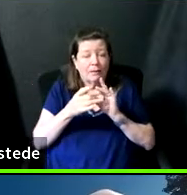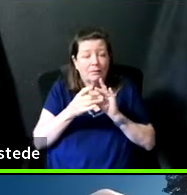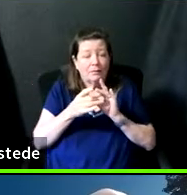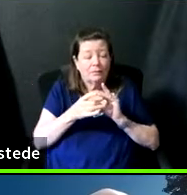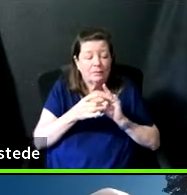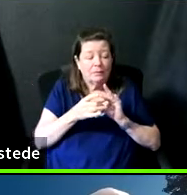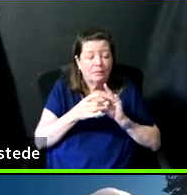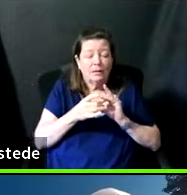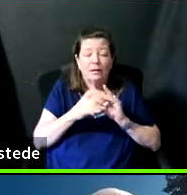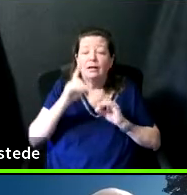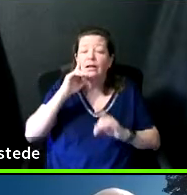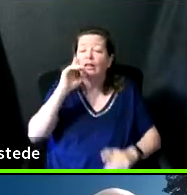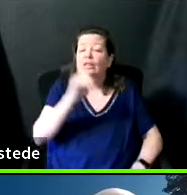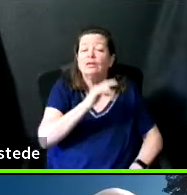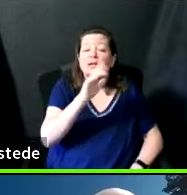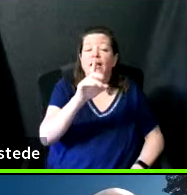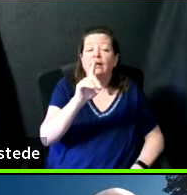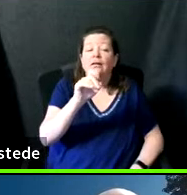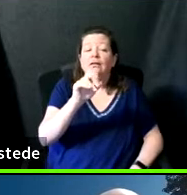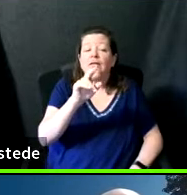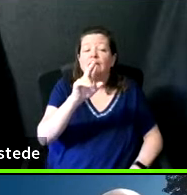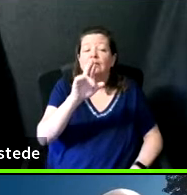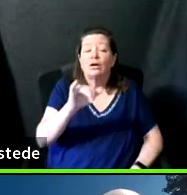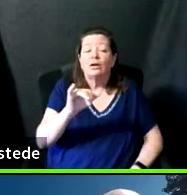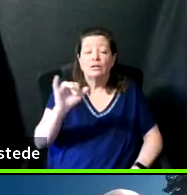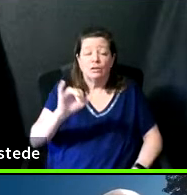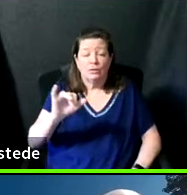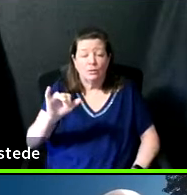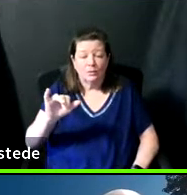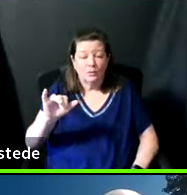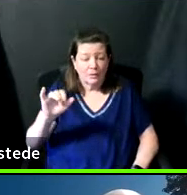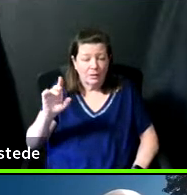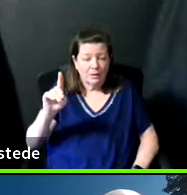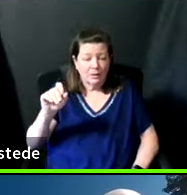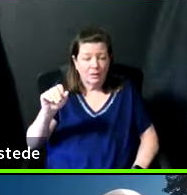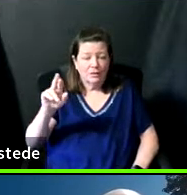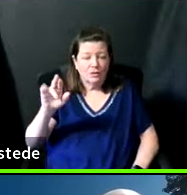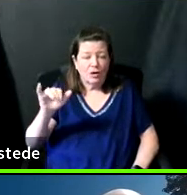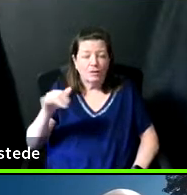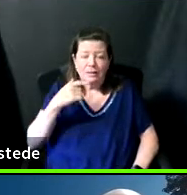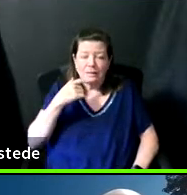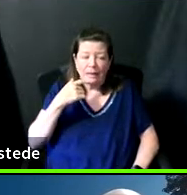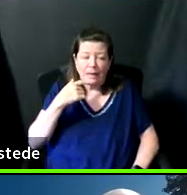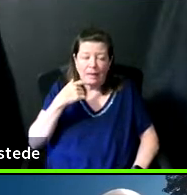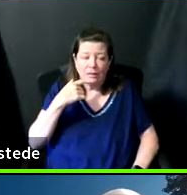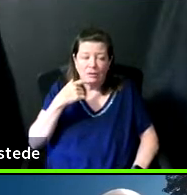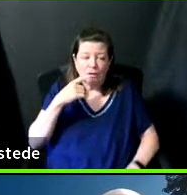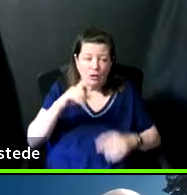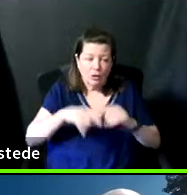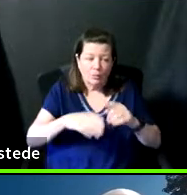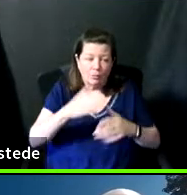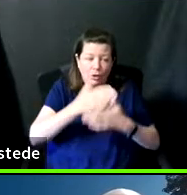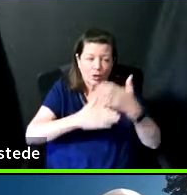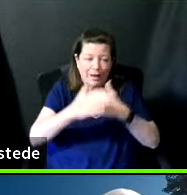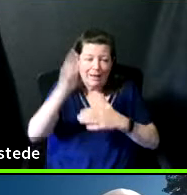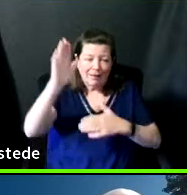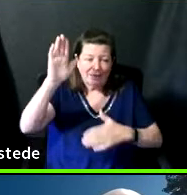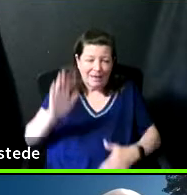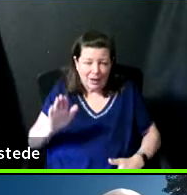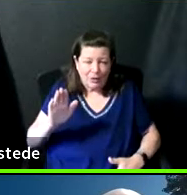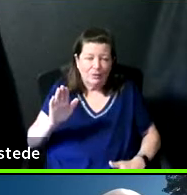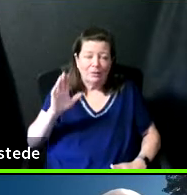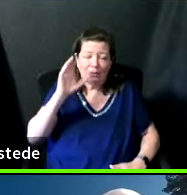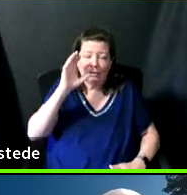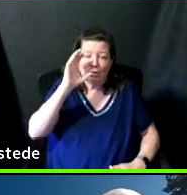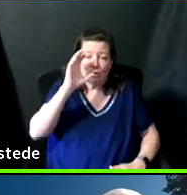And looks like Darcy does too. Well, Darcy was saying that she was having trouble putting her hand down earlier. So I'm assuming that may